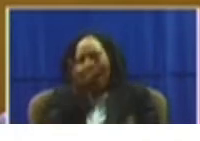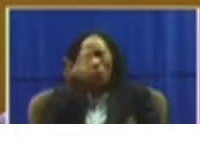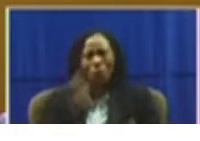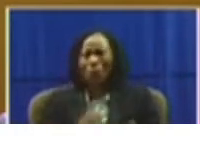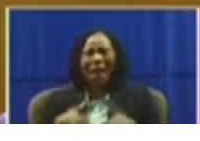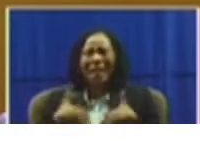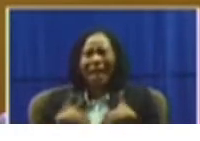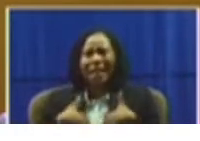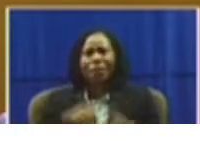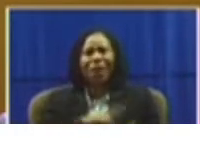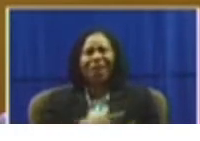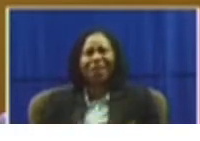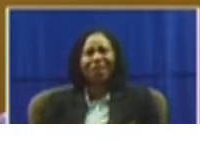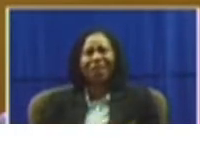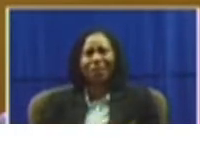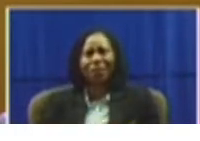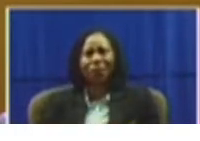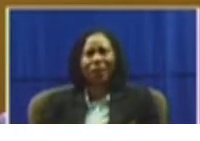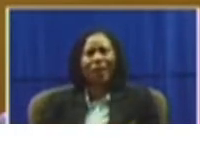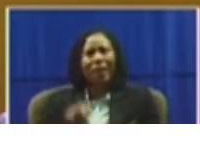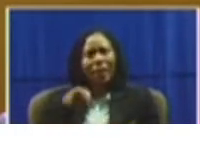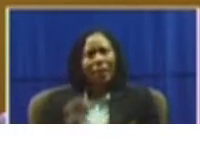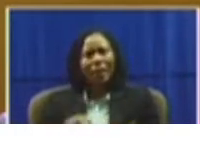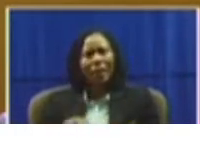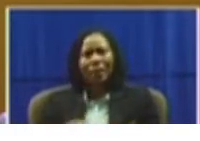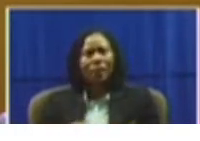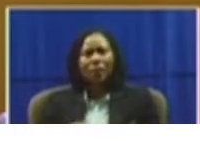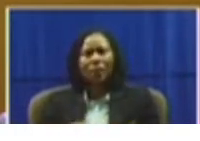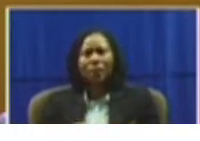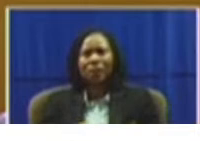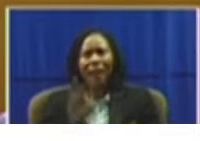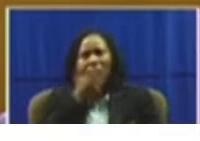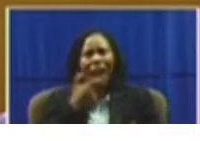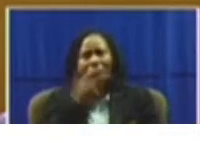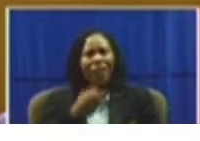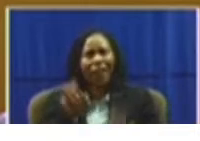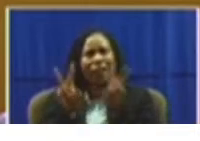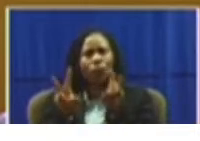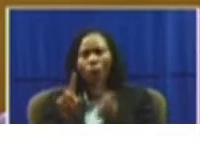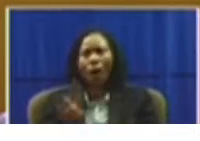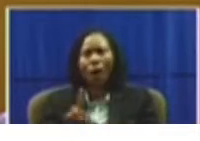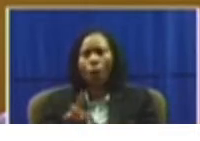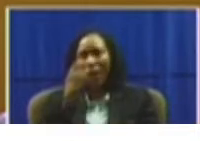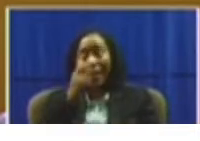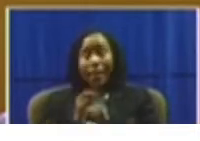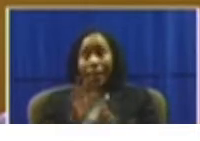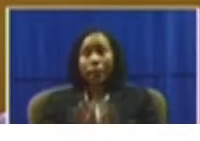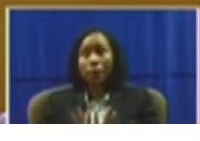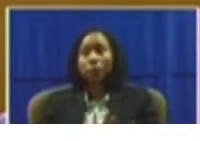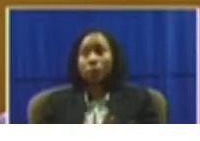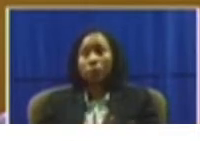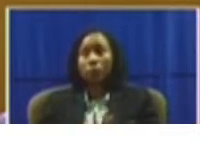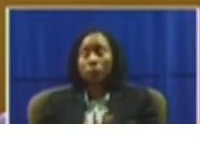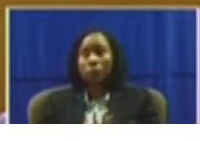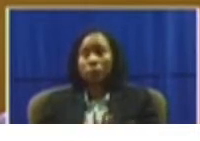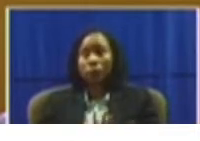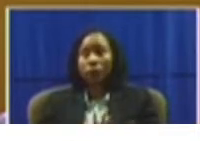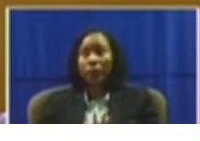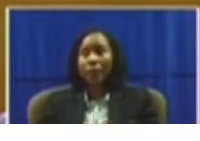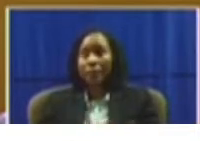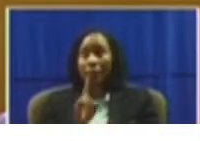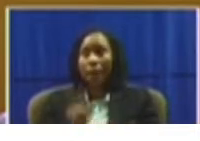excited. This is not a laughing matter, you know. Let's be disciplined and be adults and be